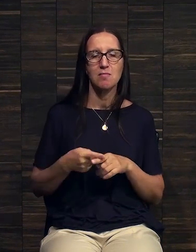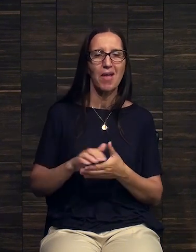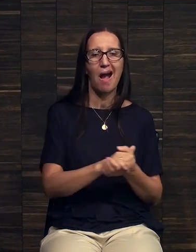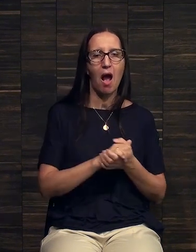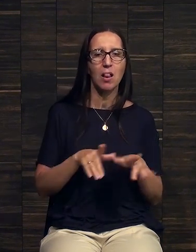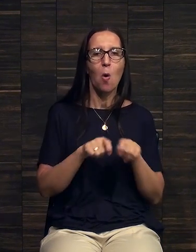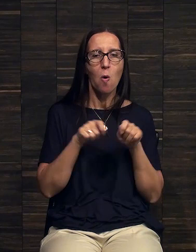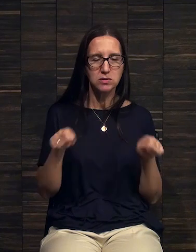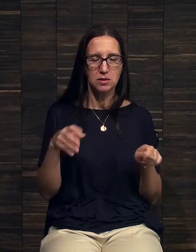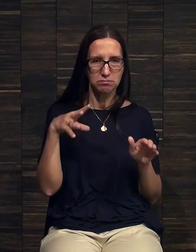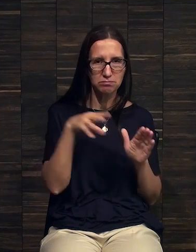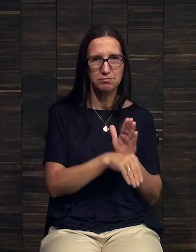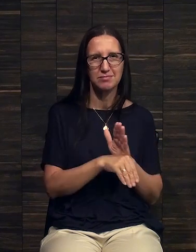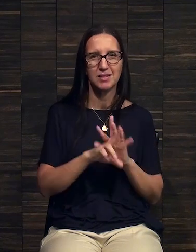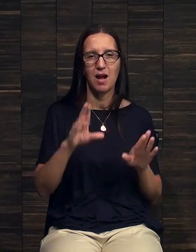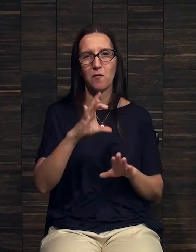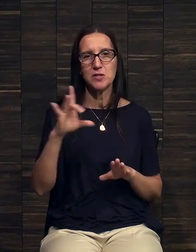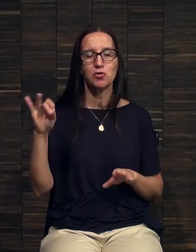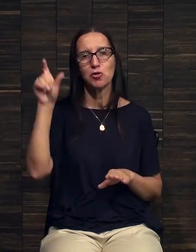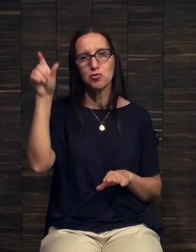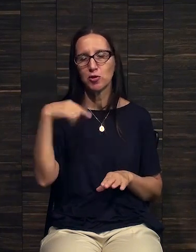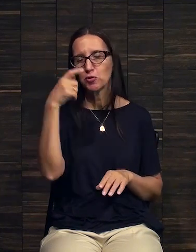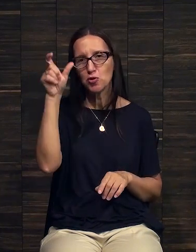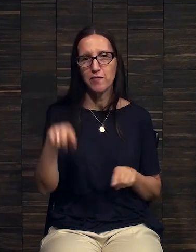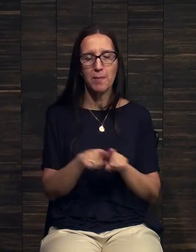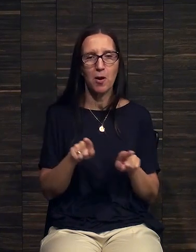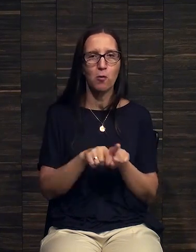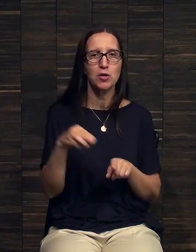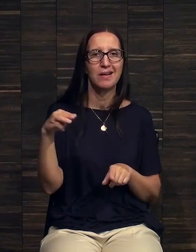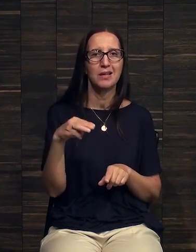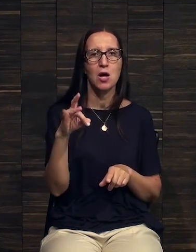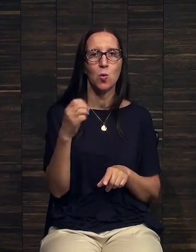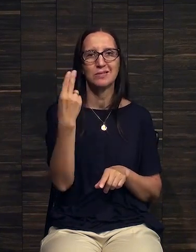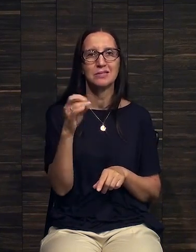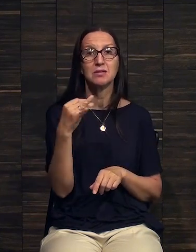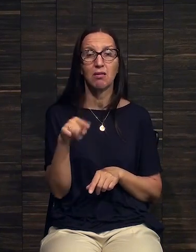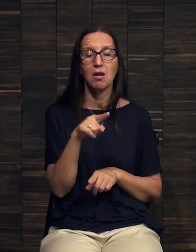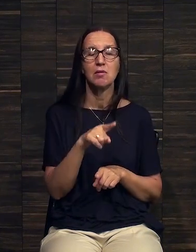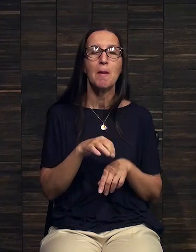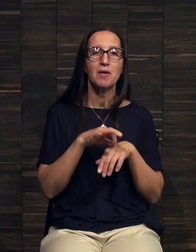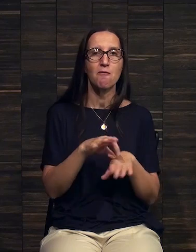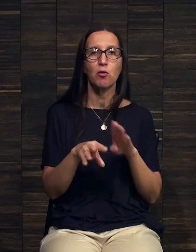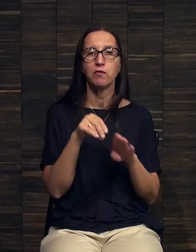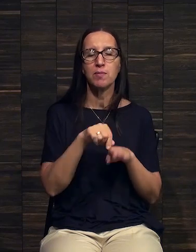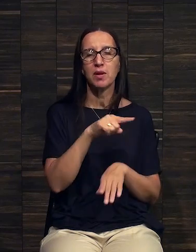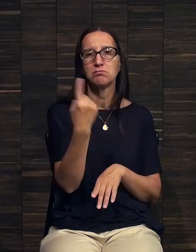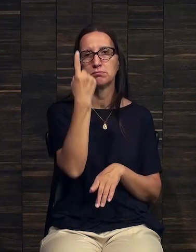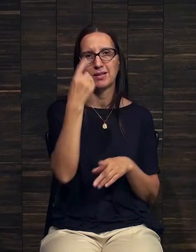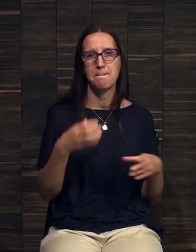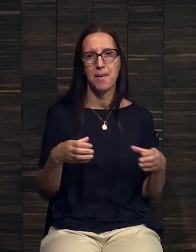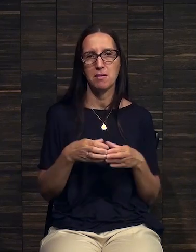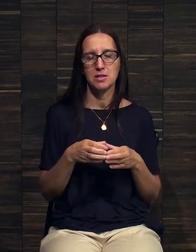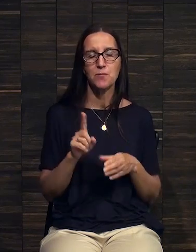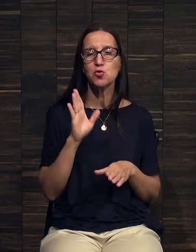in America, collective farms, and the person that looks like Trotsky organizes elections with